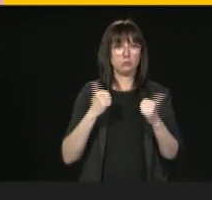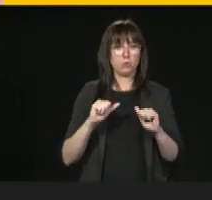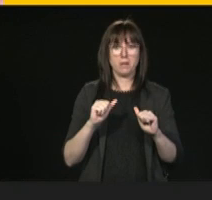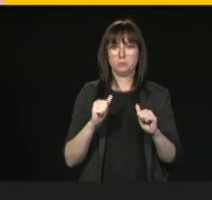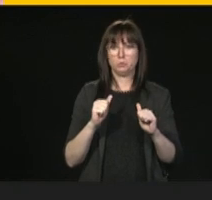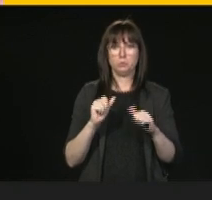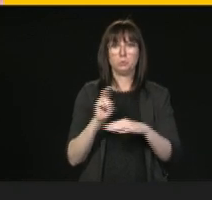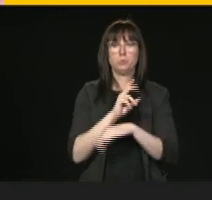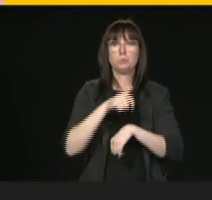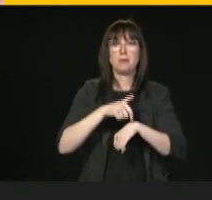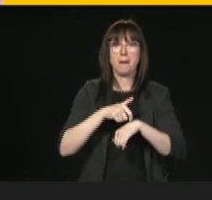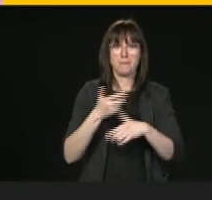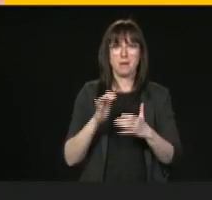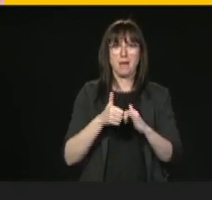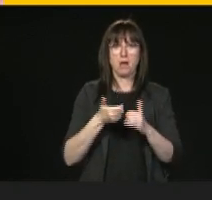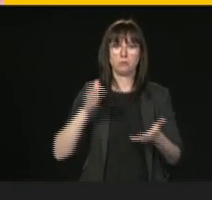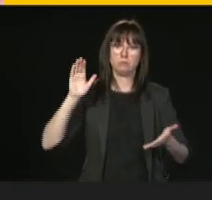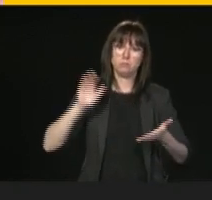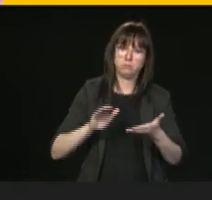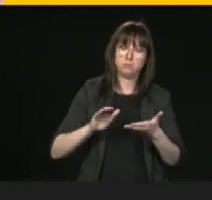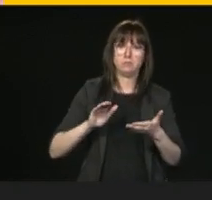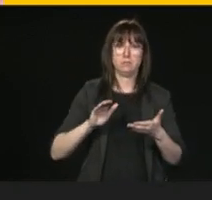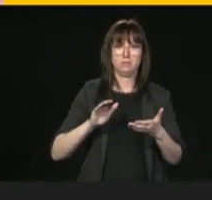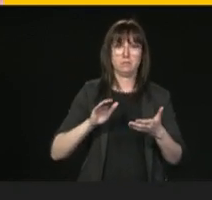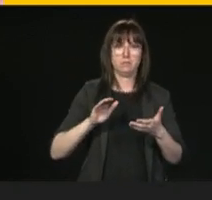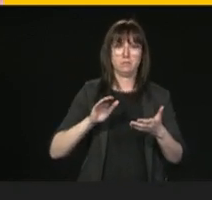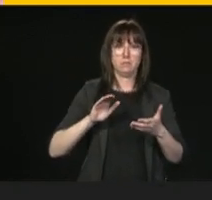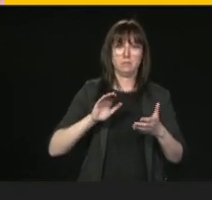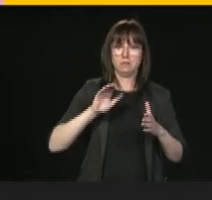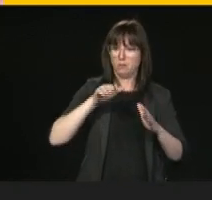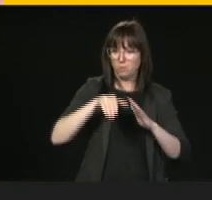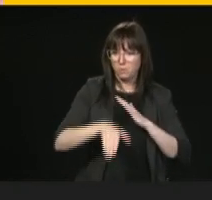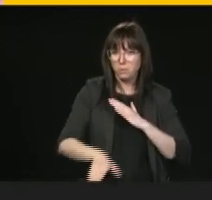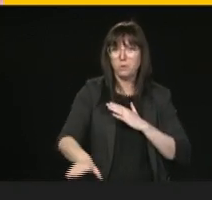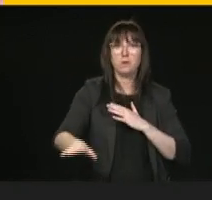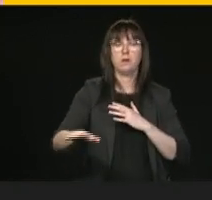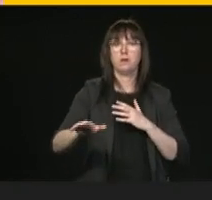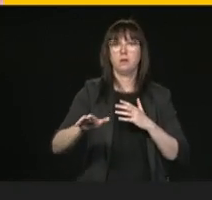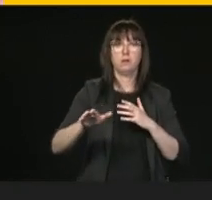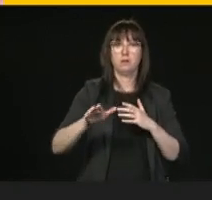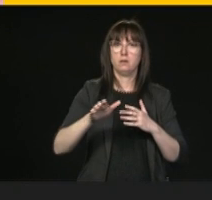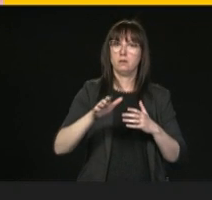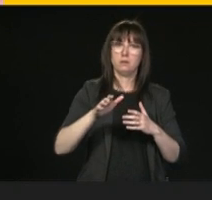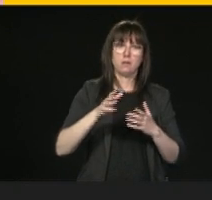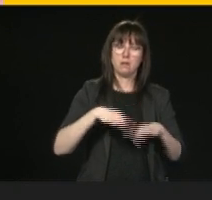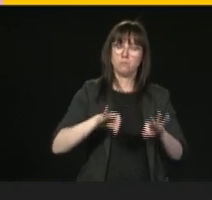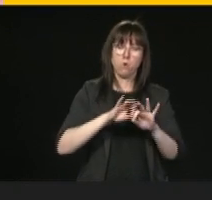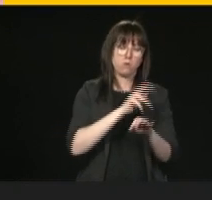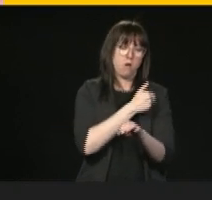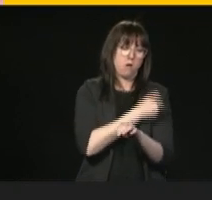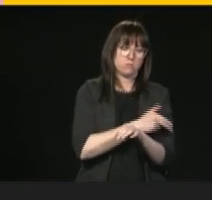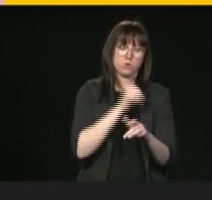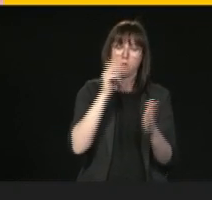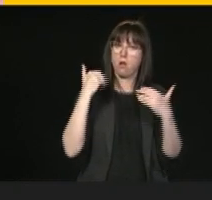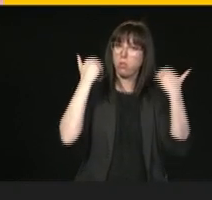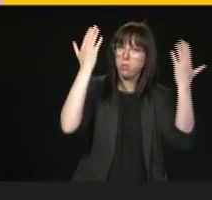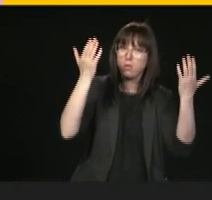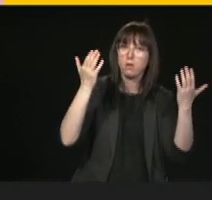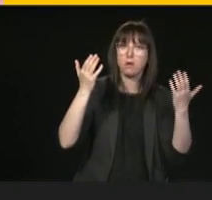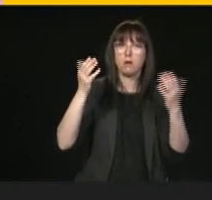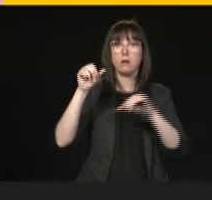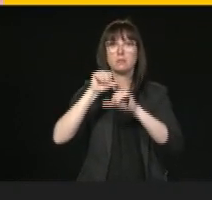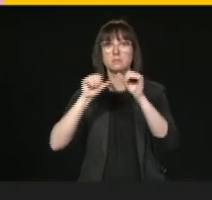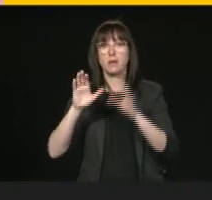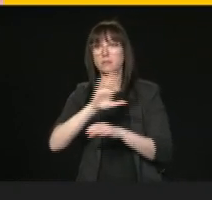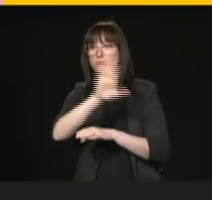curve. It's all to buy time, to not overload our healthcare system. As scientists around the world, including ours in Canada, are working